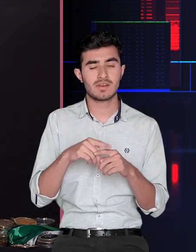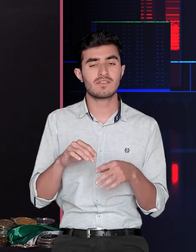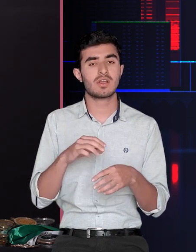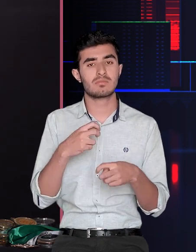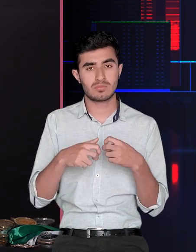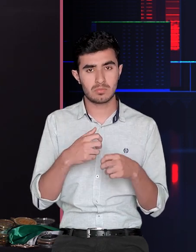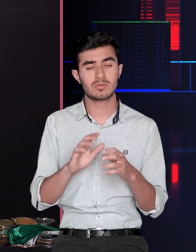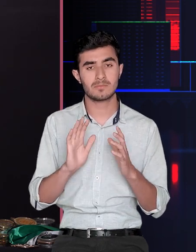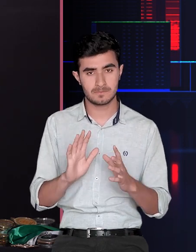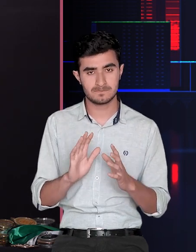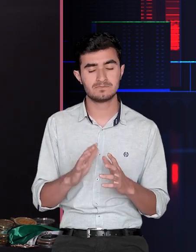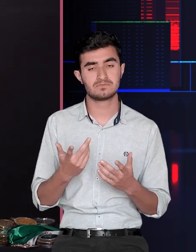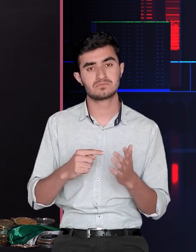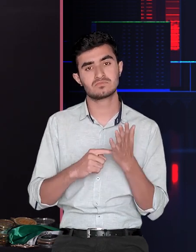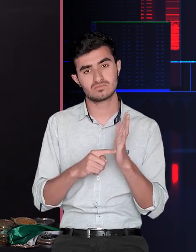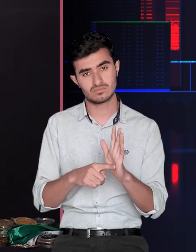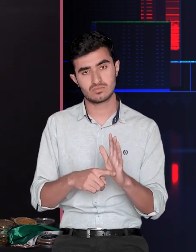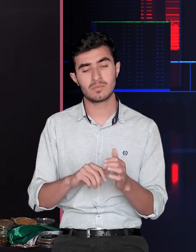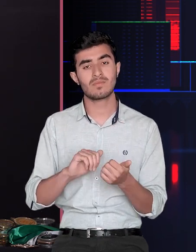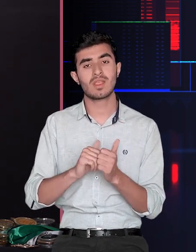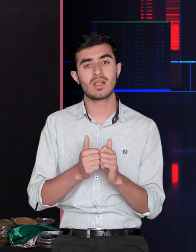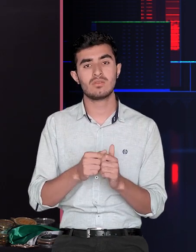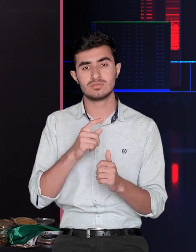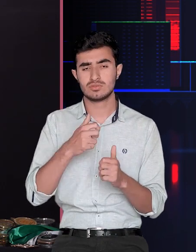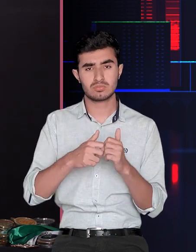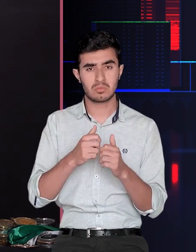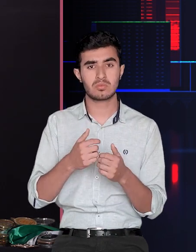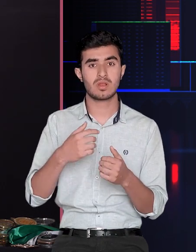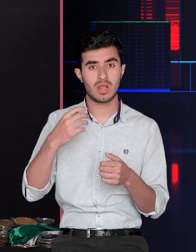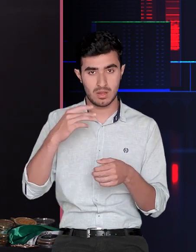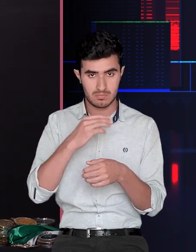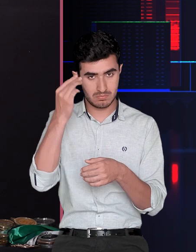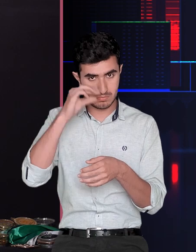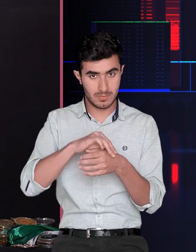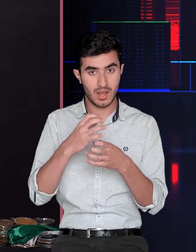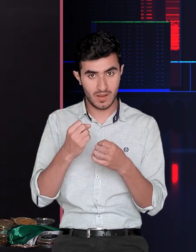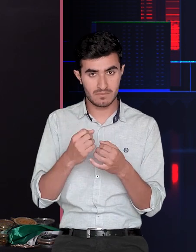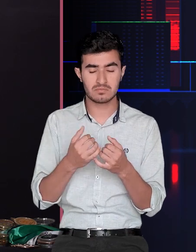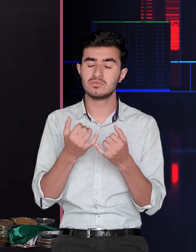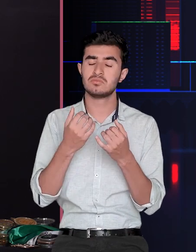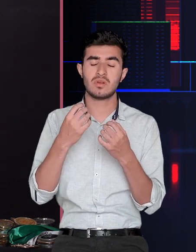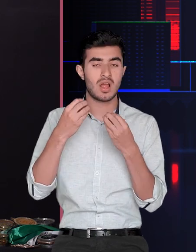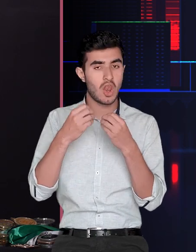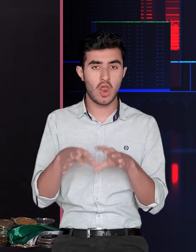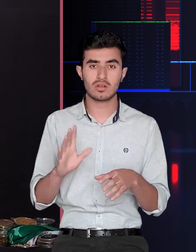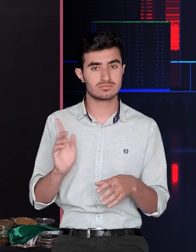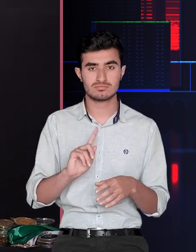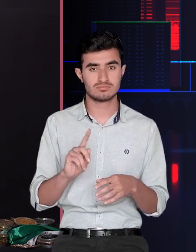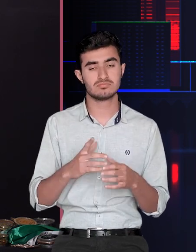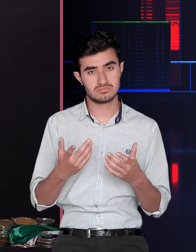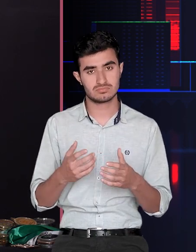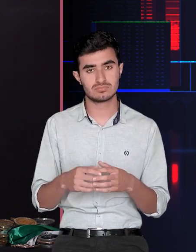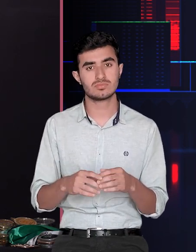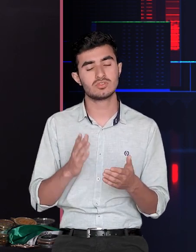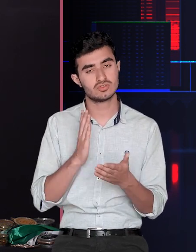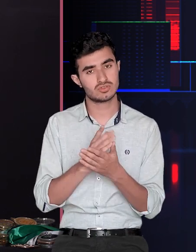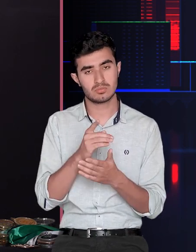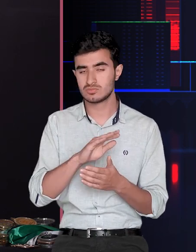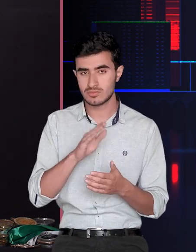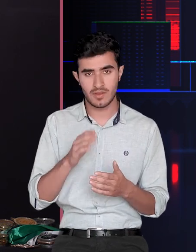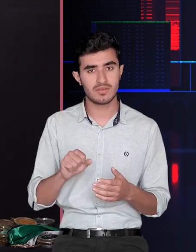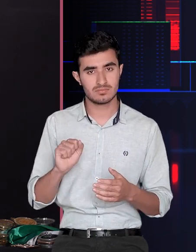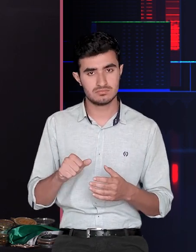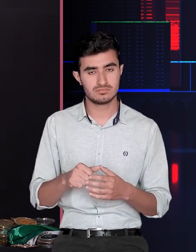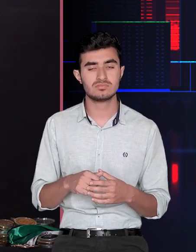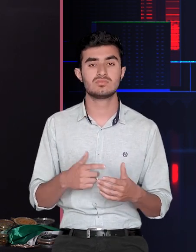being diagnosed like I was then, that it doesn't have to be the end of your life, and it doesn't have to be a huge obstacle or something